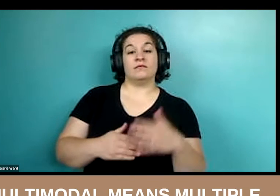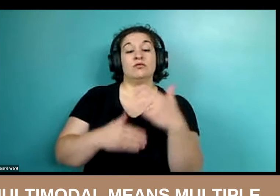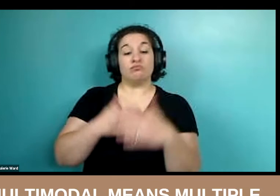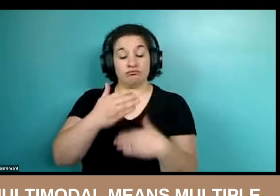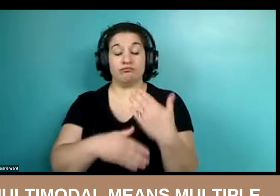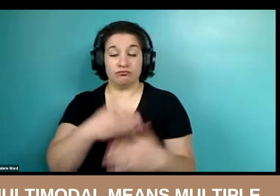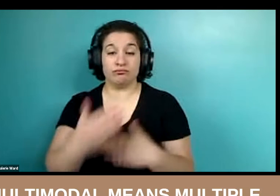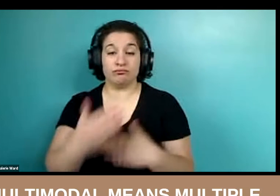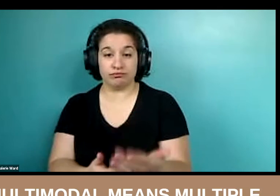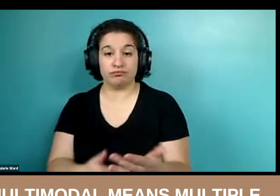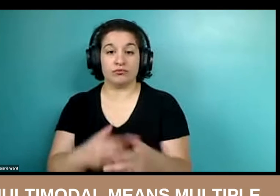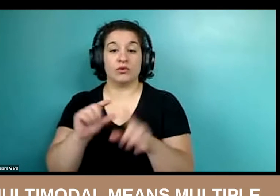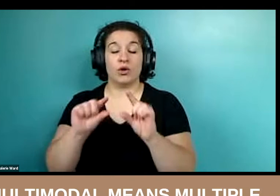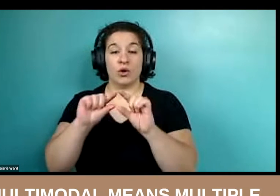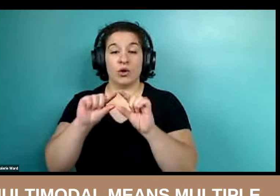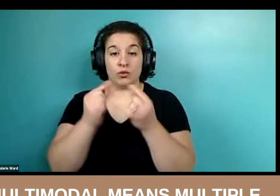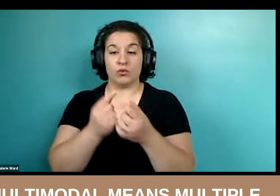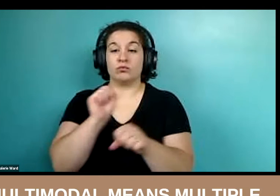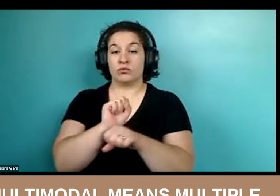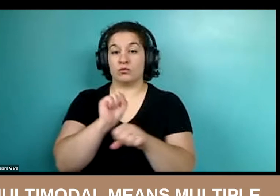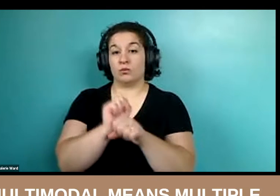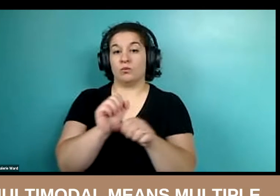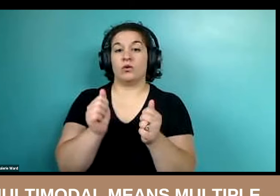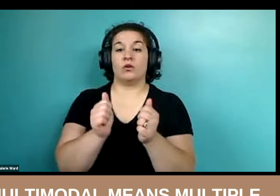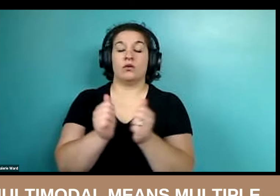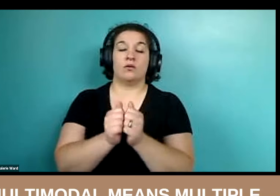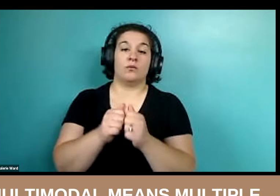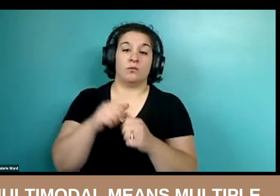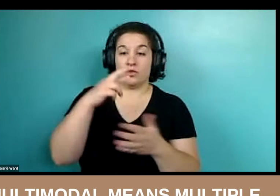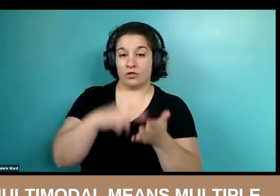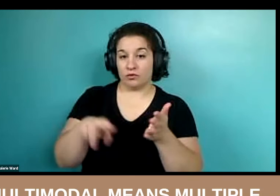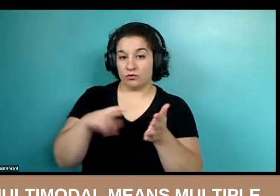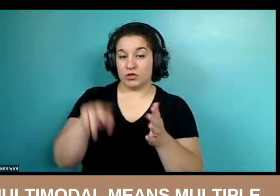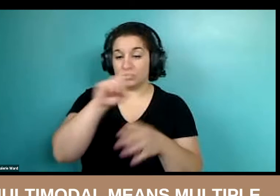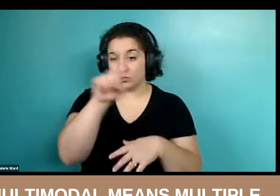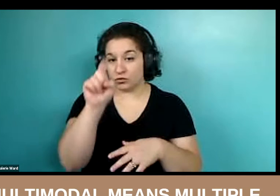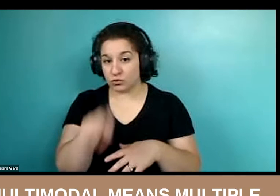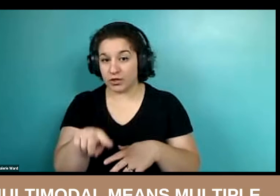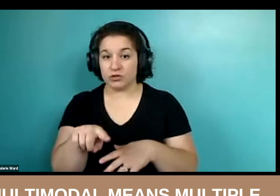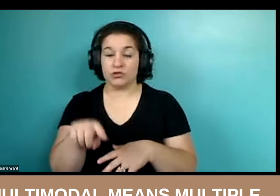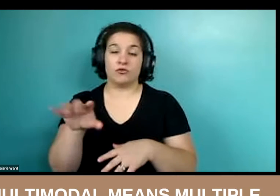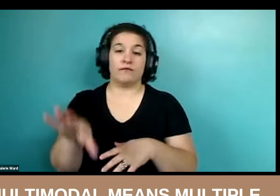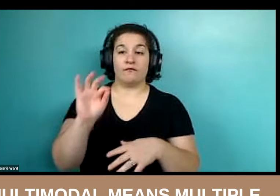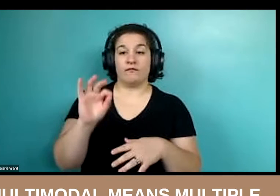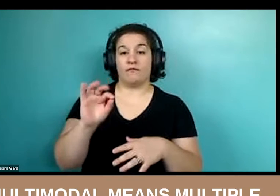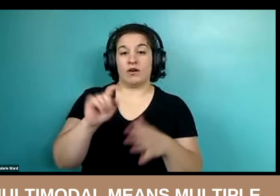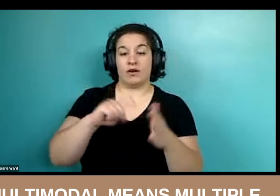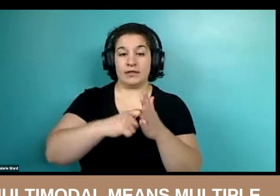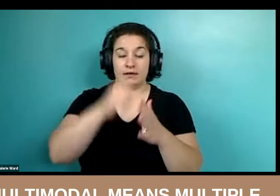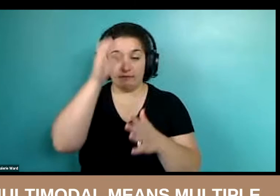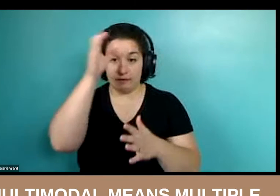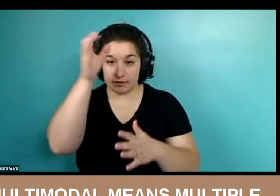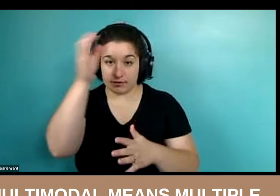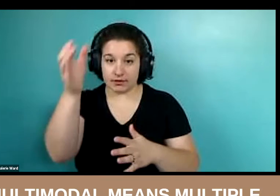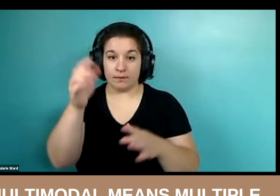work on a research question and they take out their key concepts and they create simple keywords and they map them on a whiteboard. And